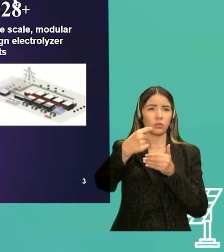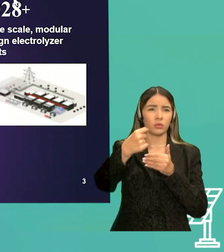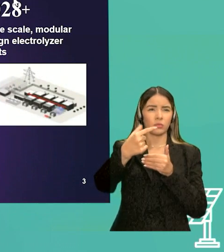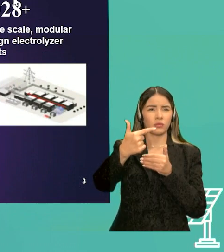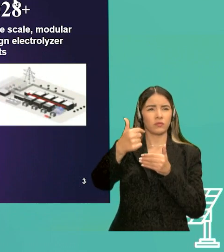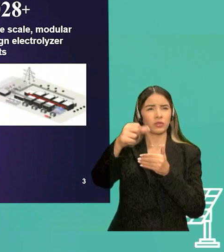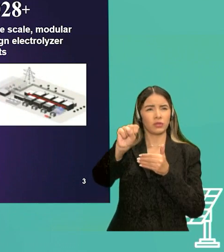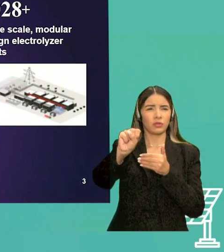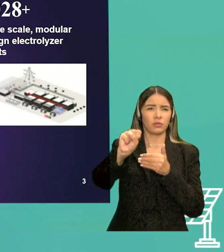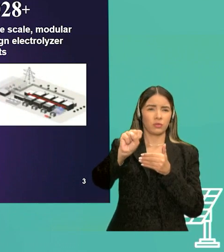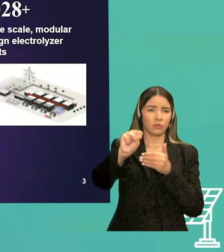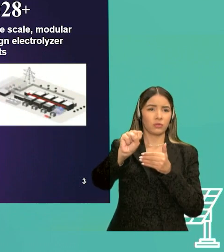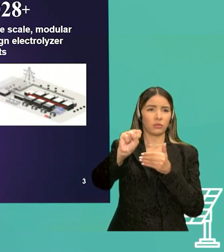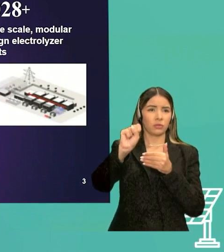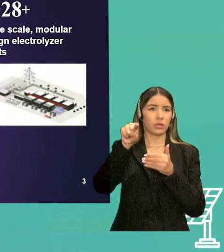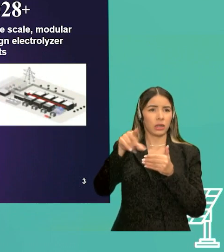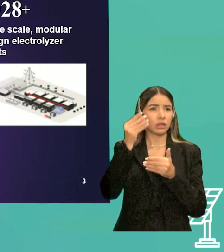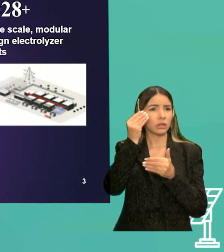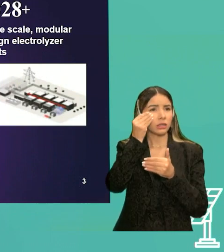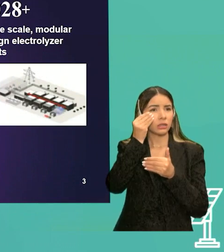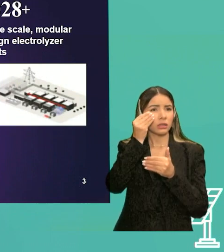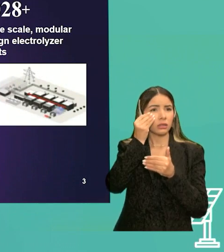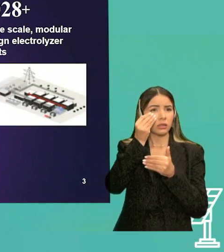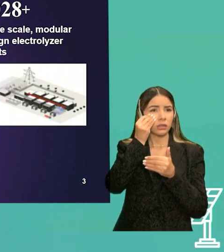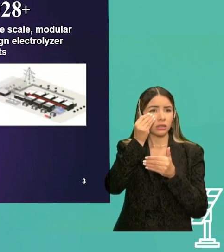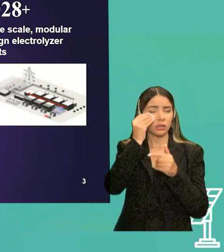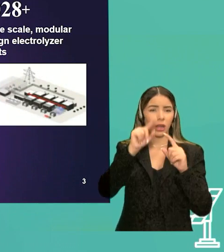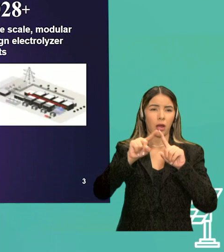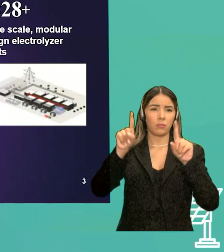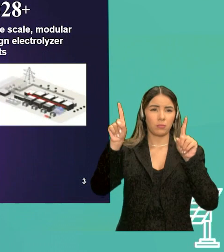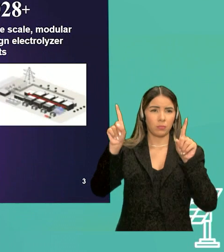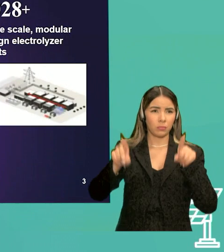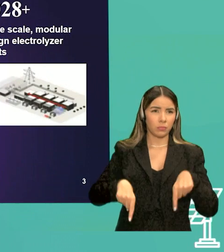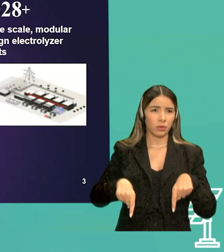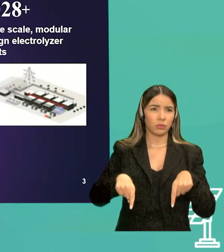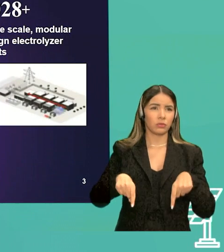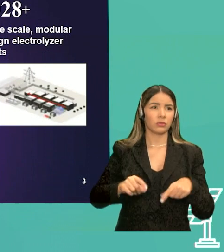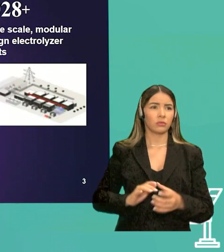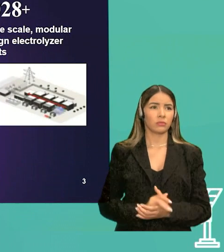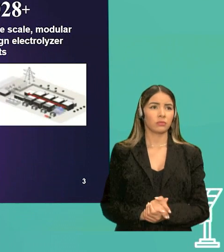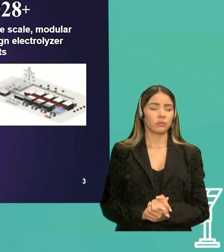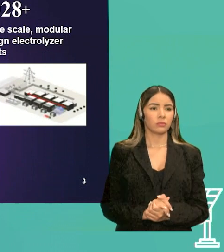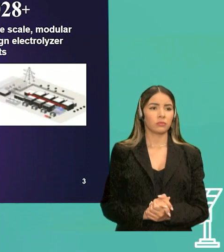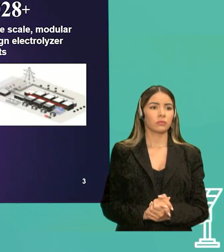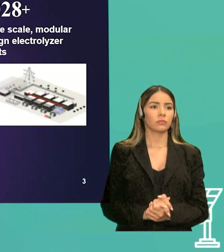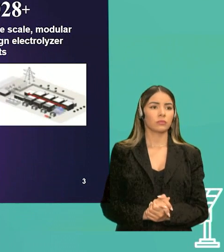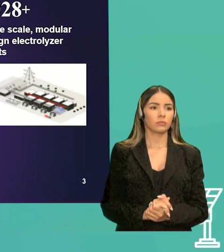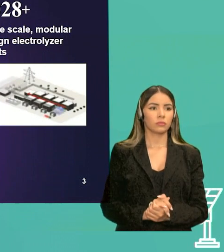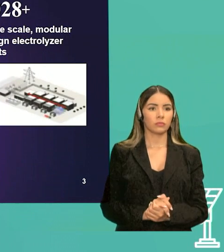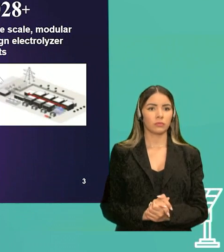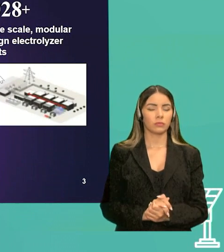projects in the tier of 1,000 megawatts. And to serve these demands,